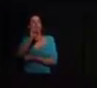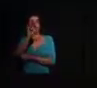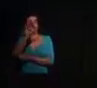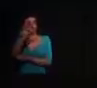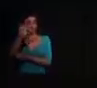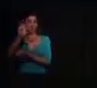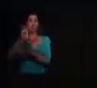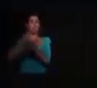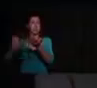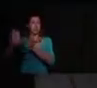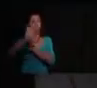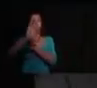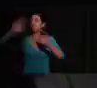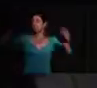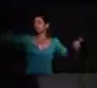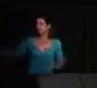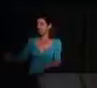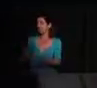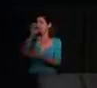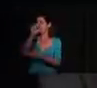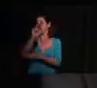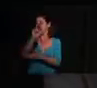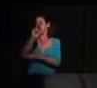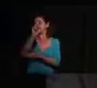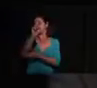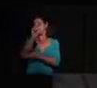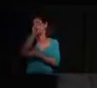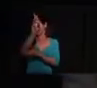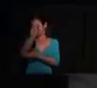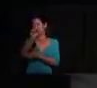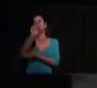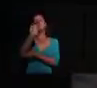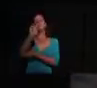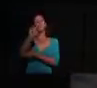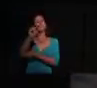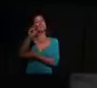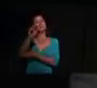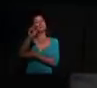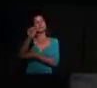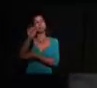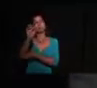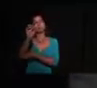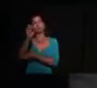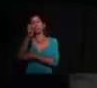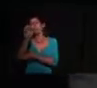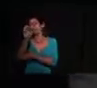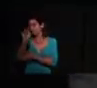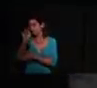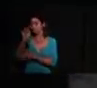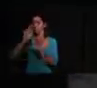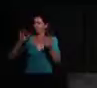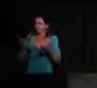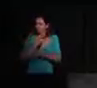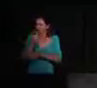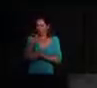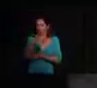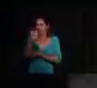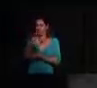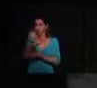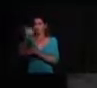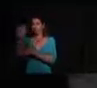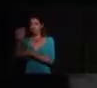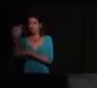I introduce to you Angus Graham. Hi, welcome. Thank you. Thank you so much for joining us tonight. Everyone at Make a Change Canada really appreciates you taking the time to talk to